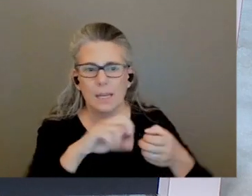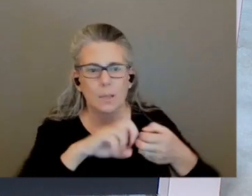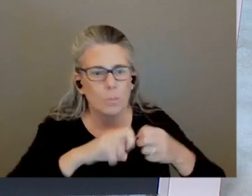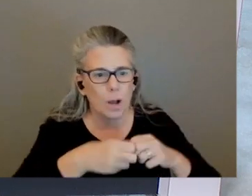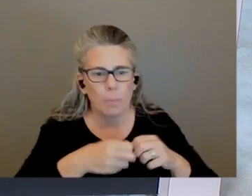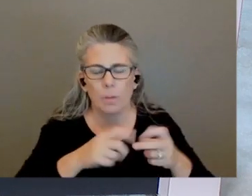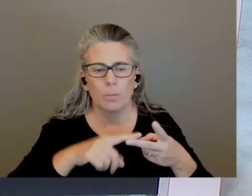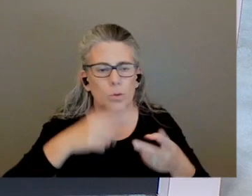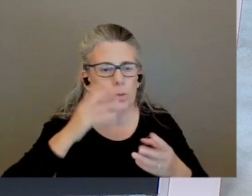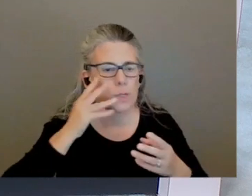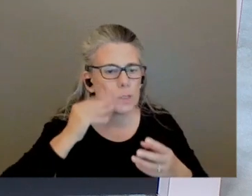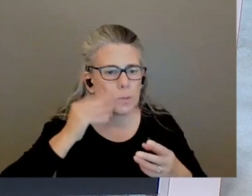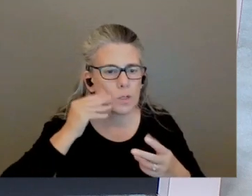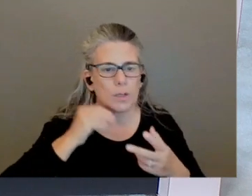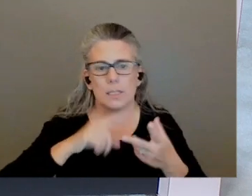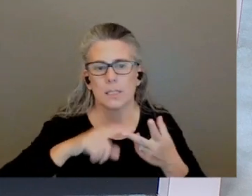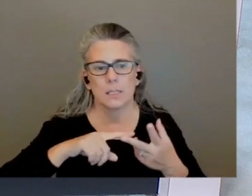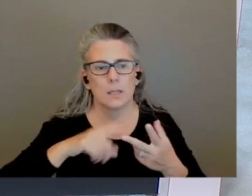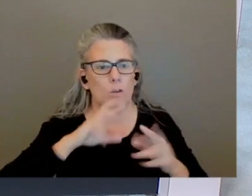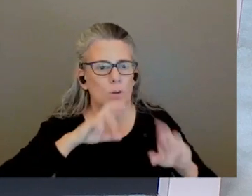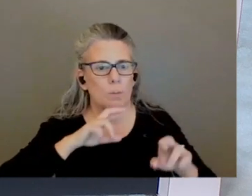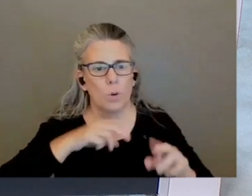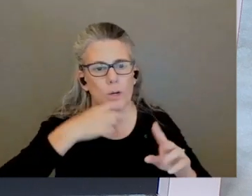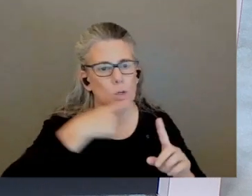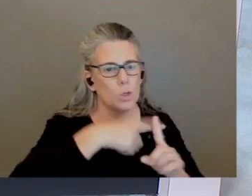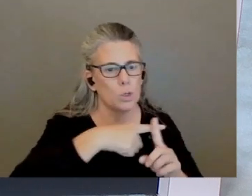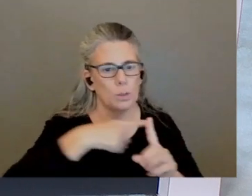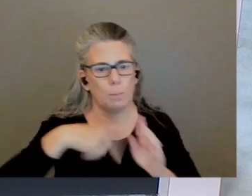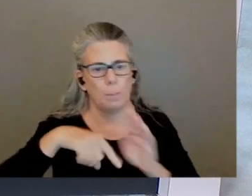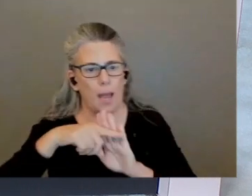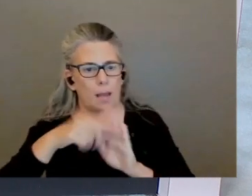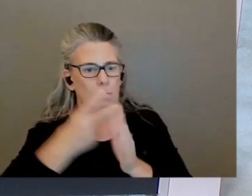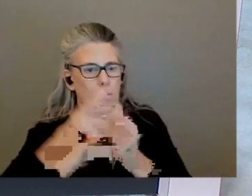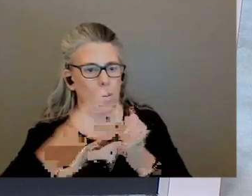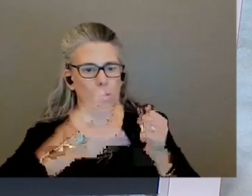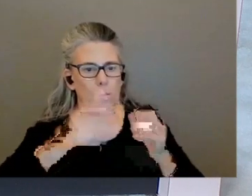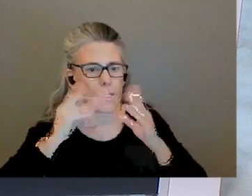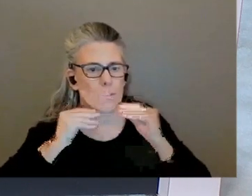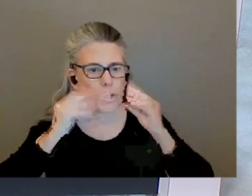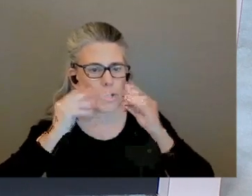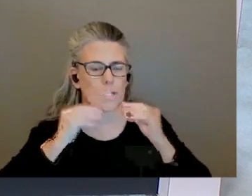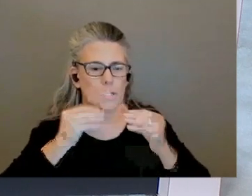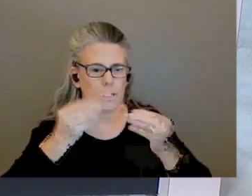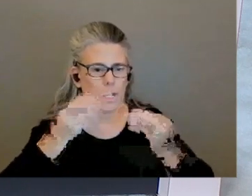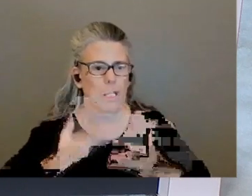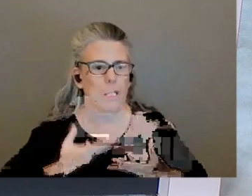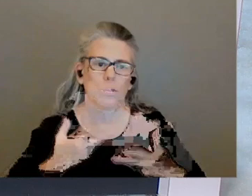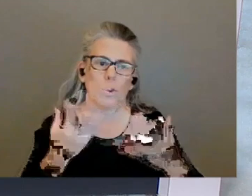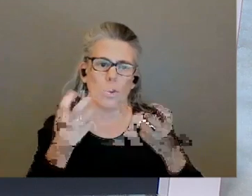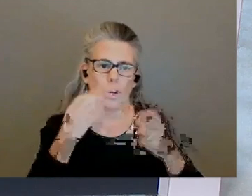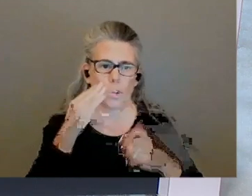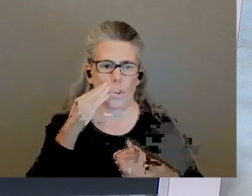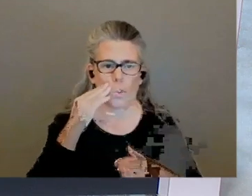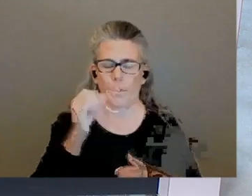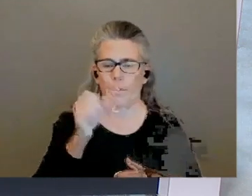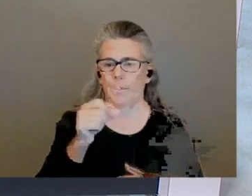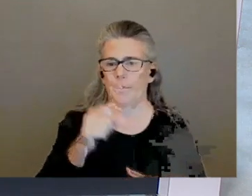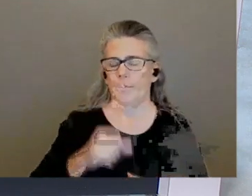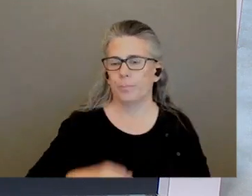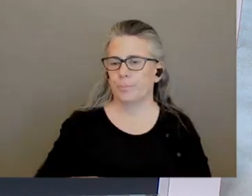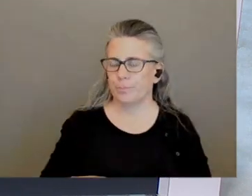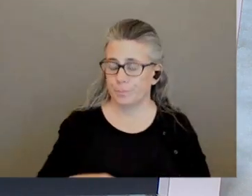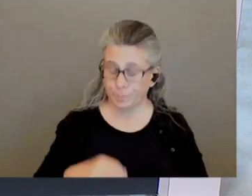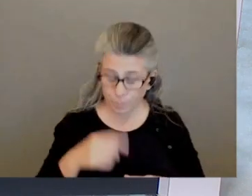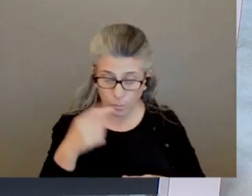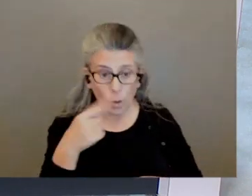good and bad experience so that we could improve everything. Excellent. Okay. I have one stupid question. No, it's not a